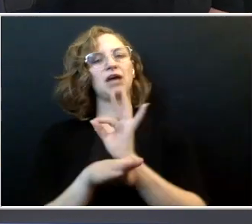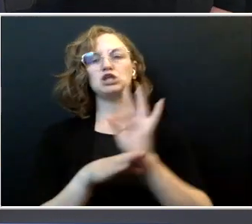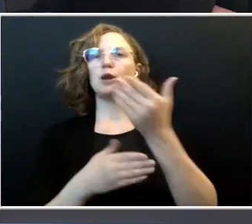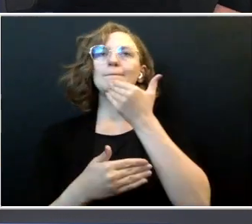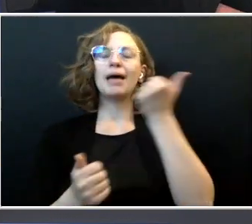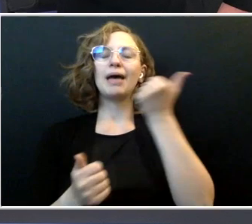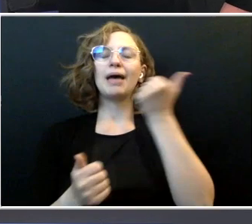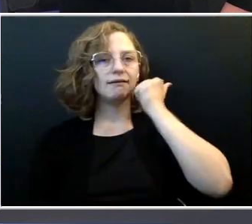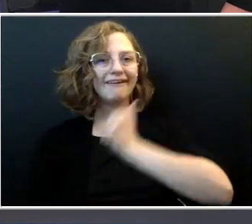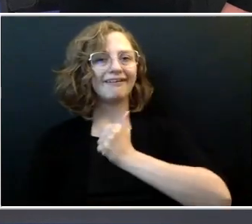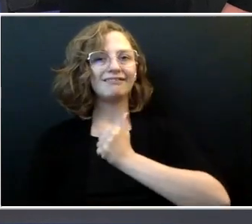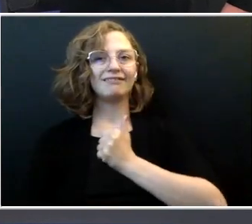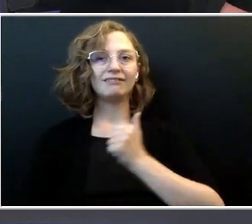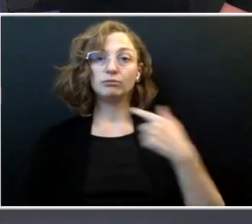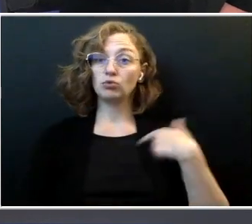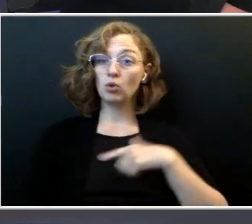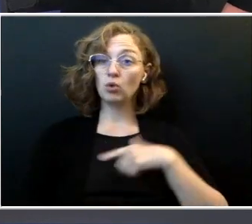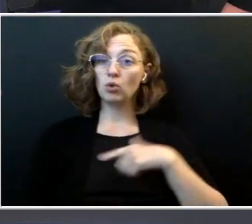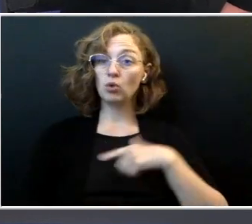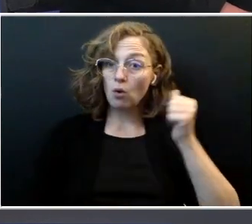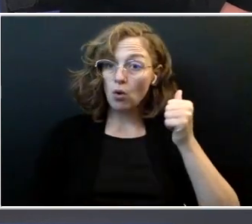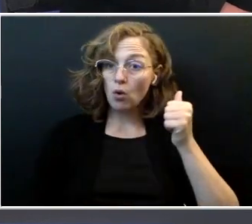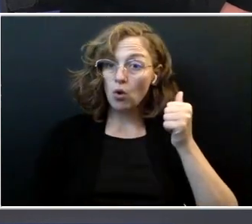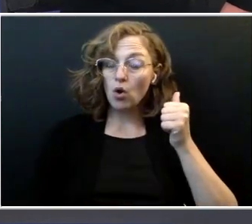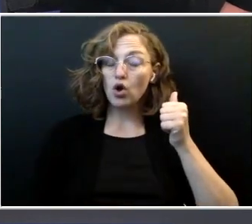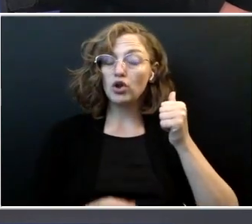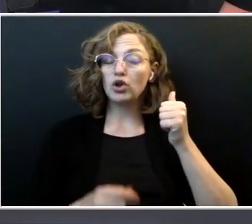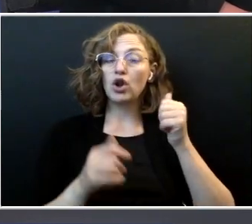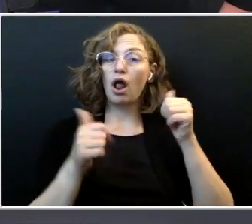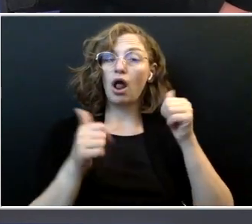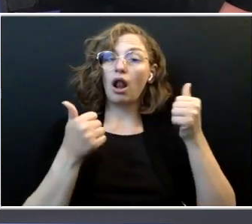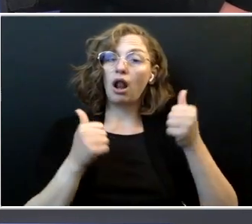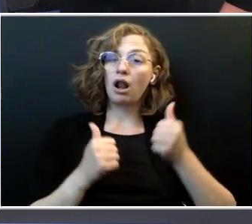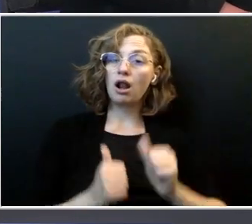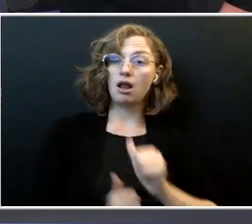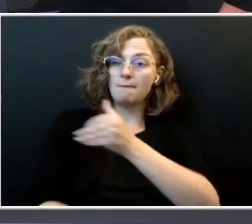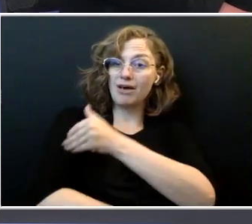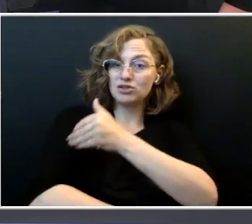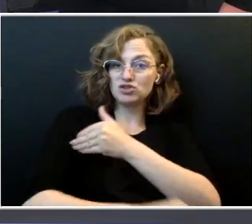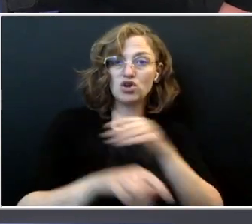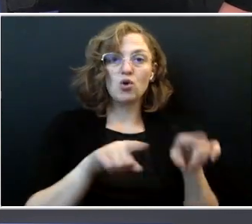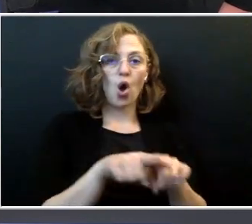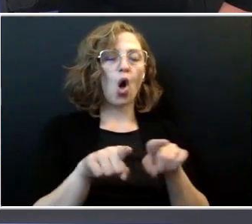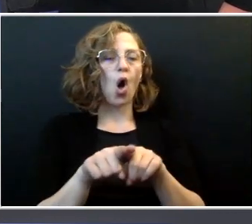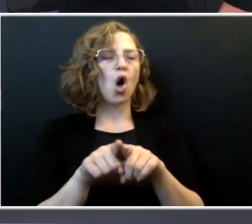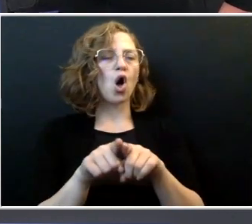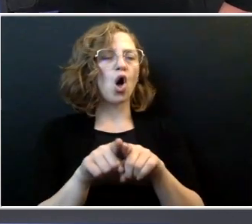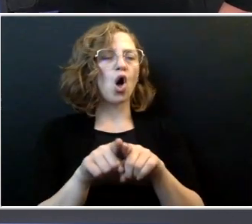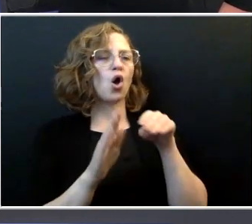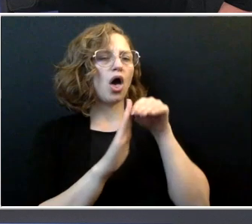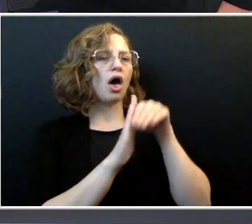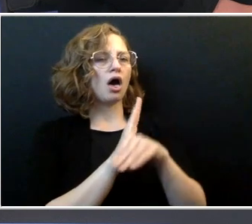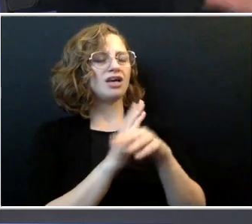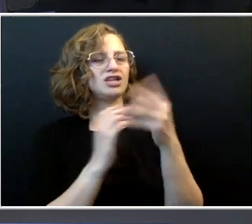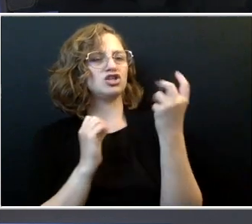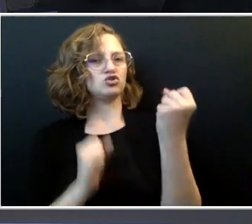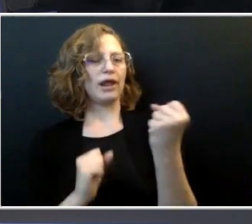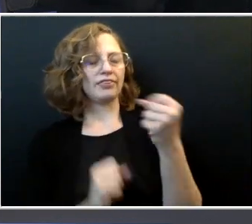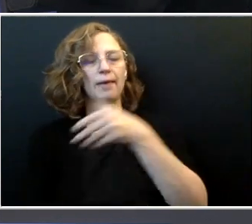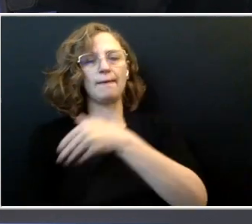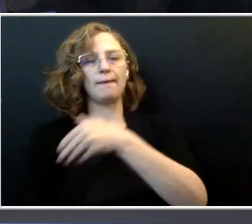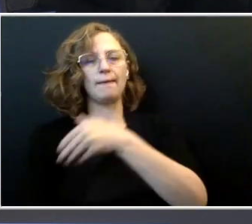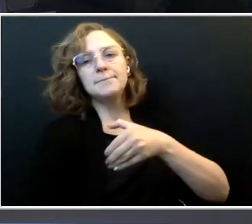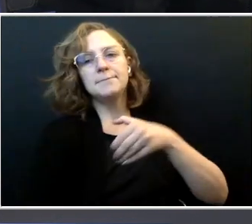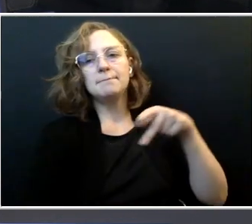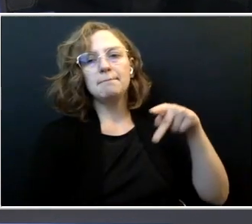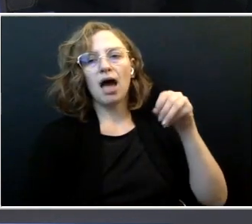muscle, we're also losing strength and power. Talk to us about how you define power as it relates to our daily activities. Yeah. Everybody,